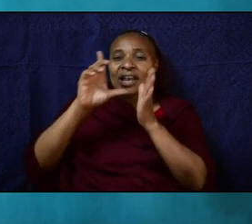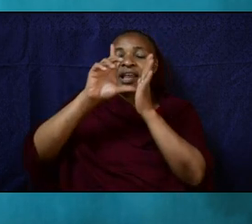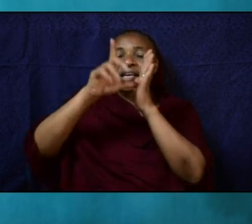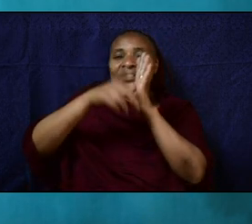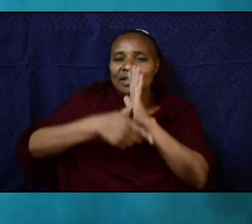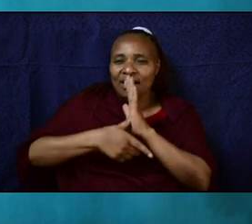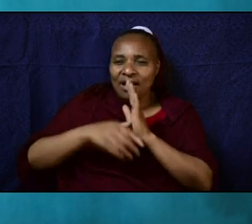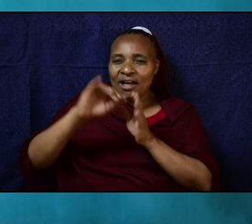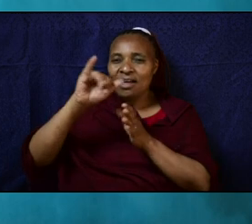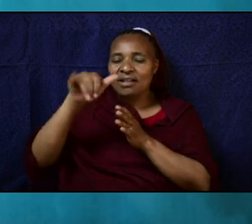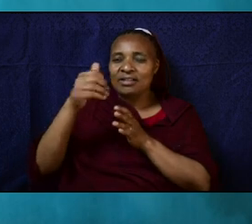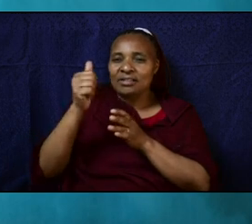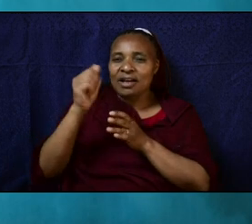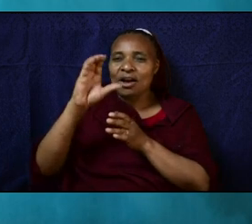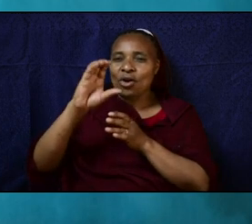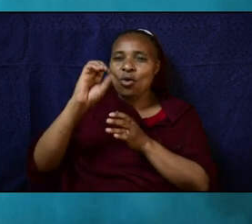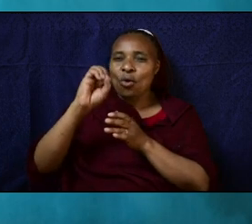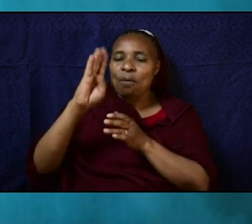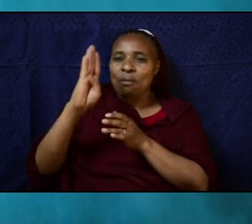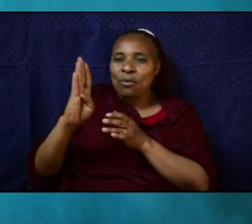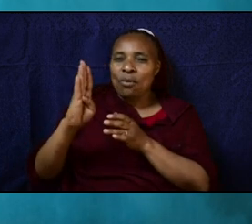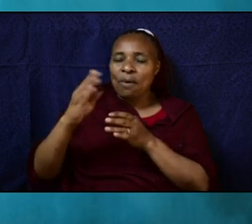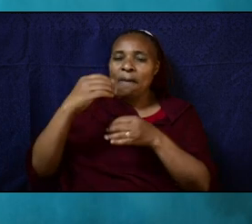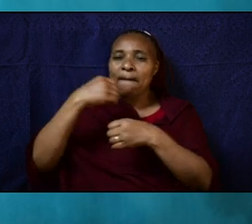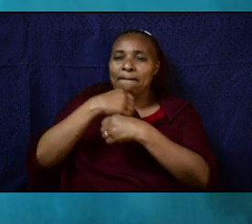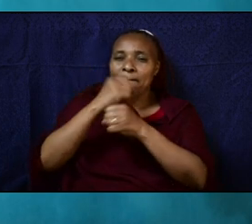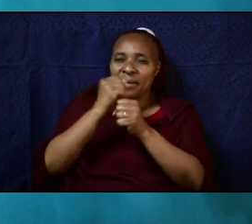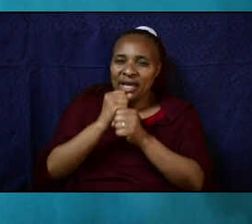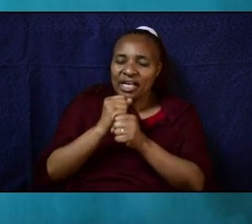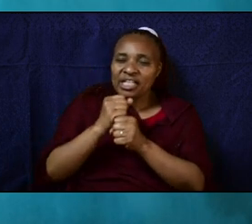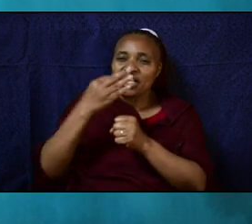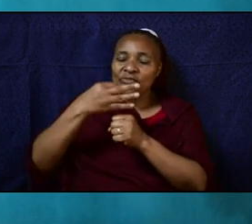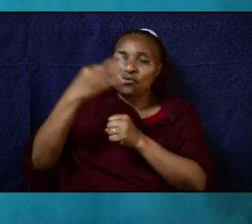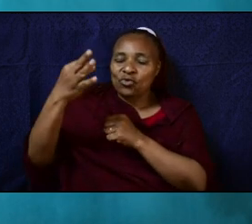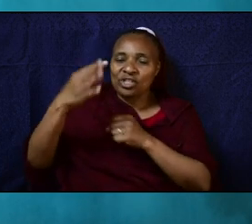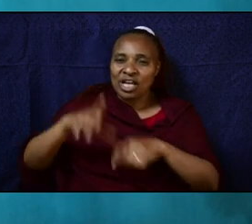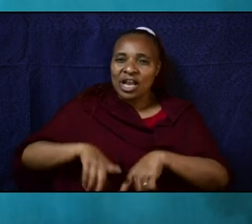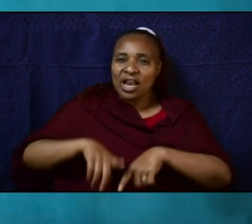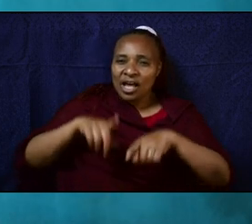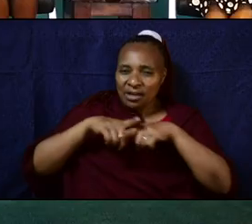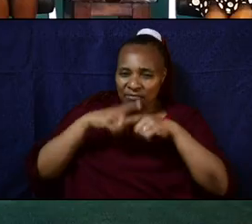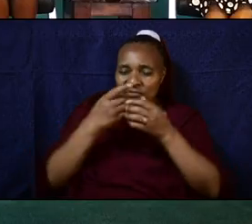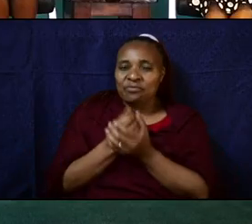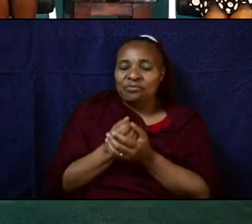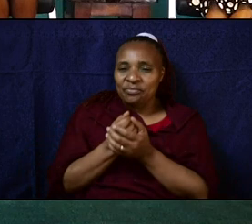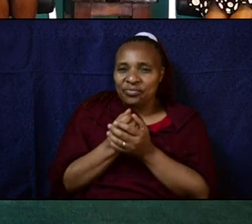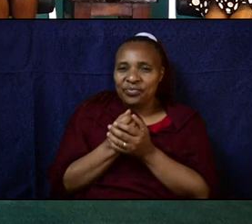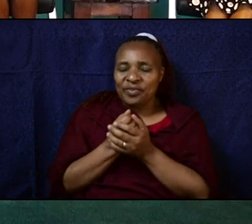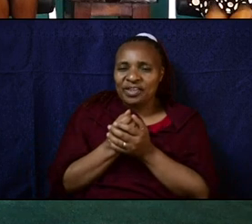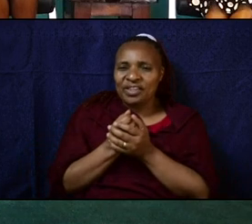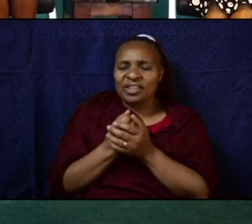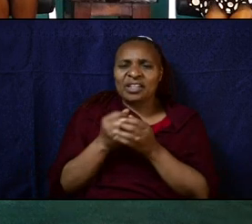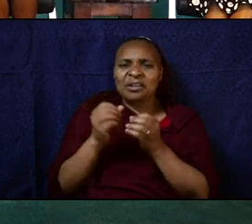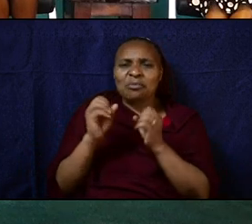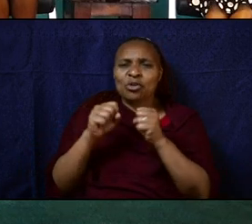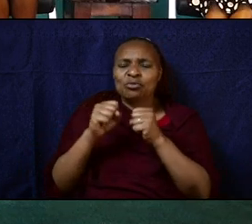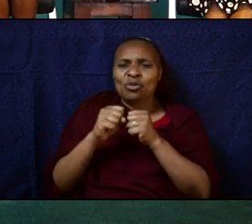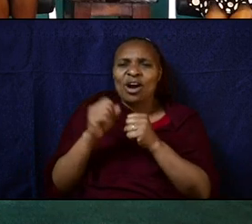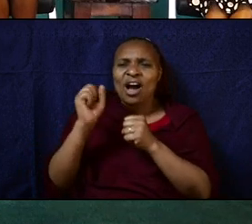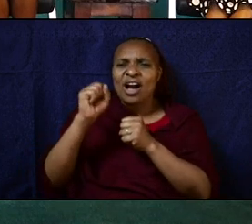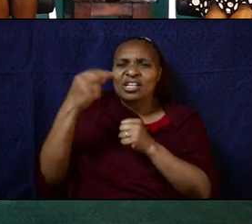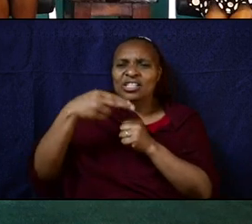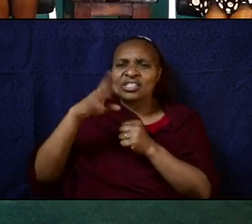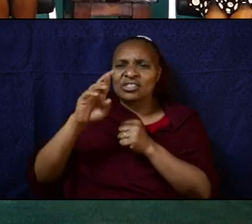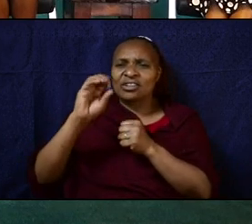Jacob met his future wife at that well. The well, yes. Yeah. Yes. Most likely it's actually the same